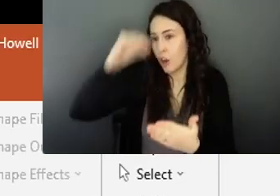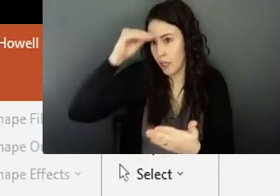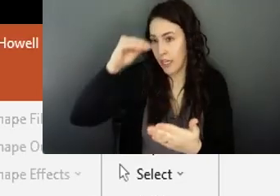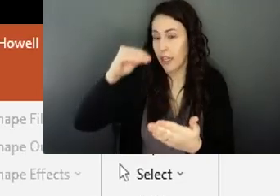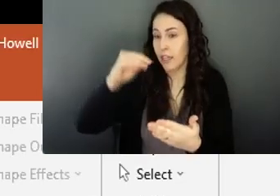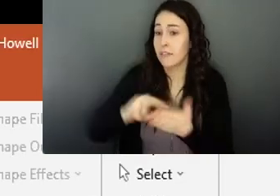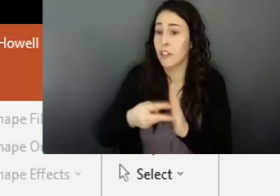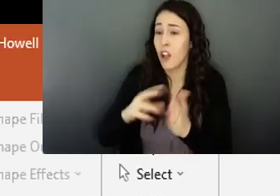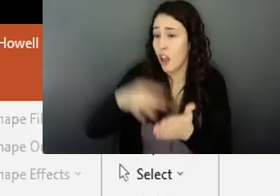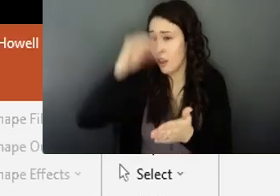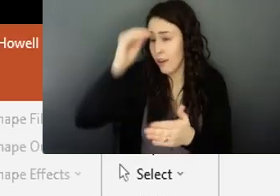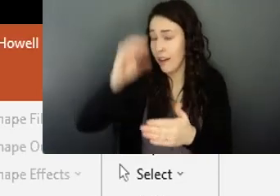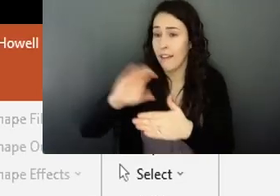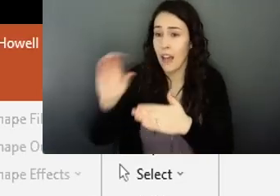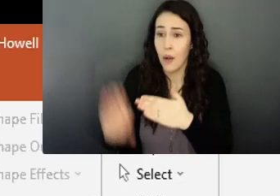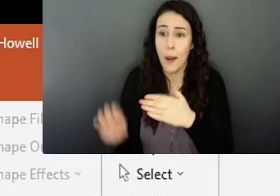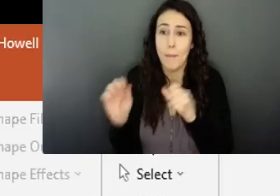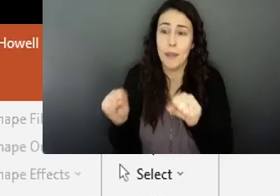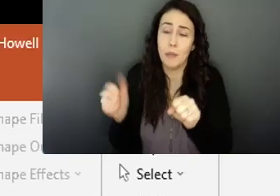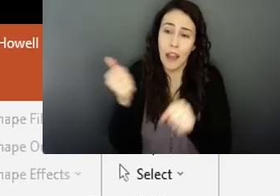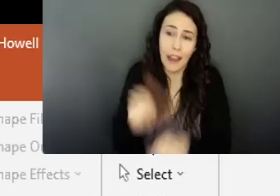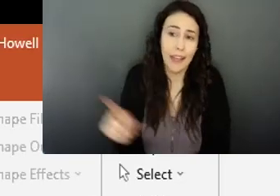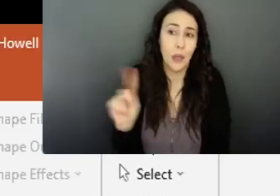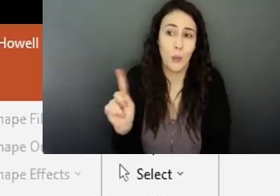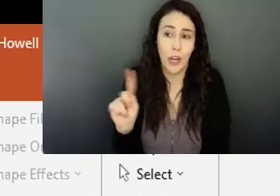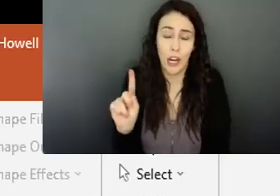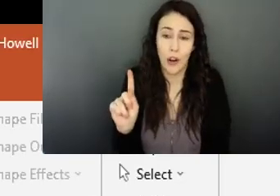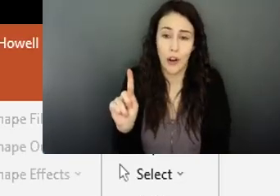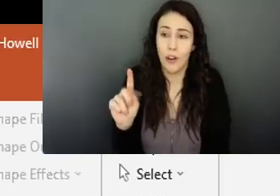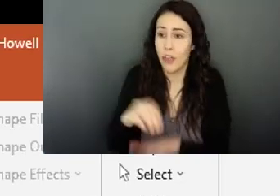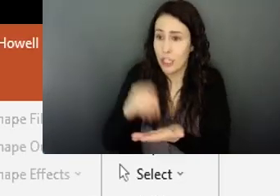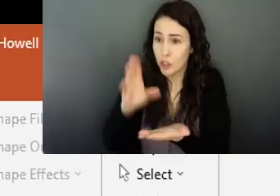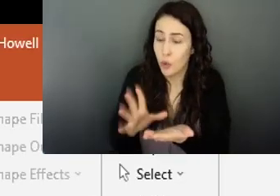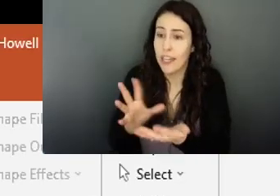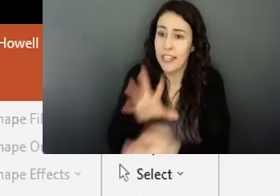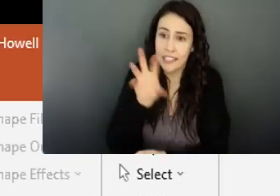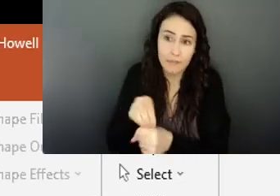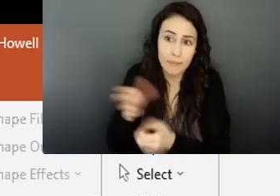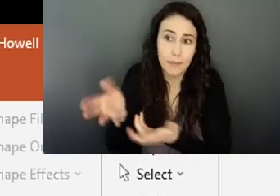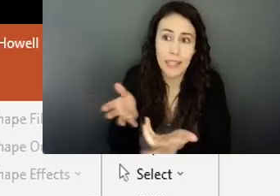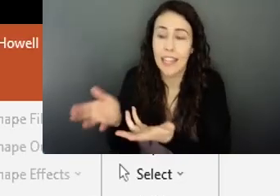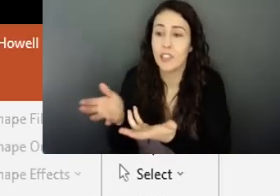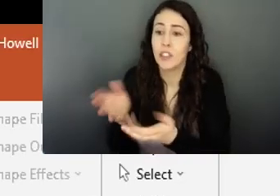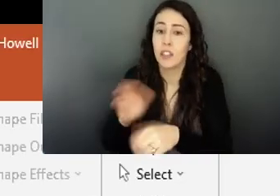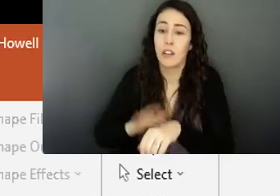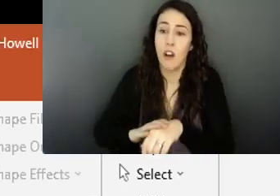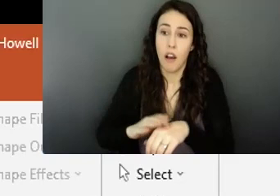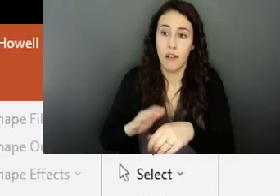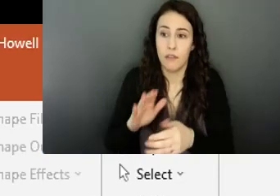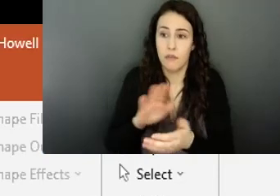outcomes are possible anywhere that the student is engaged in, on the university campus or online in our